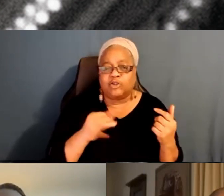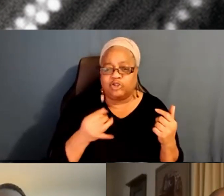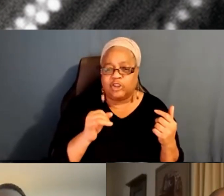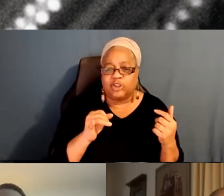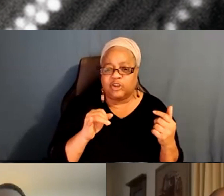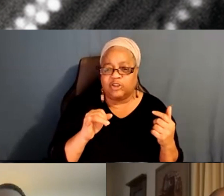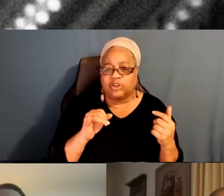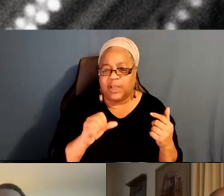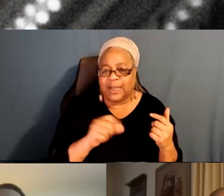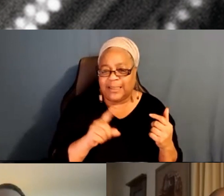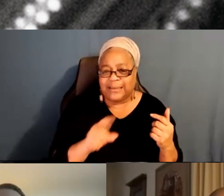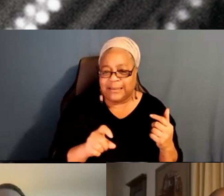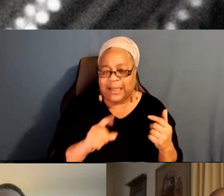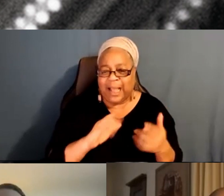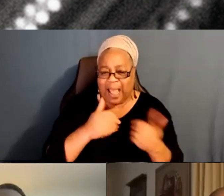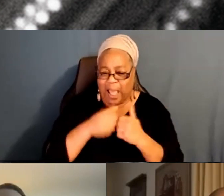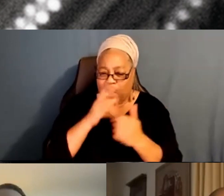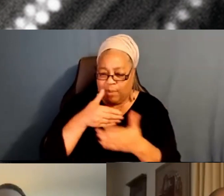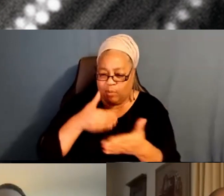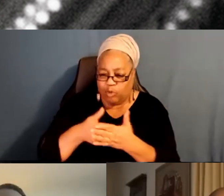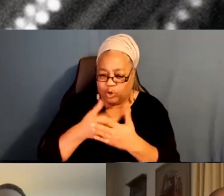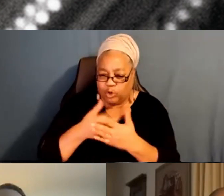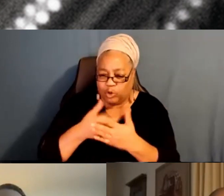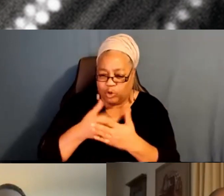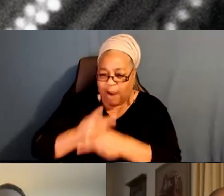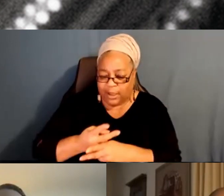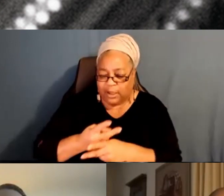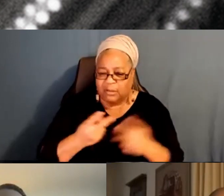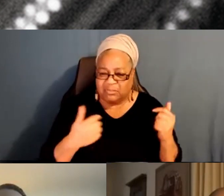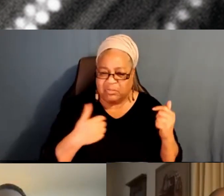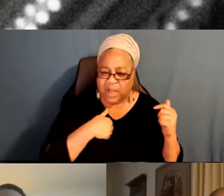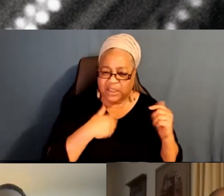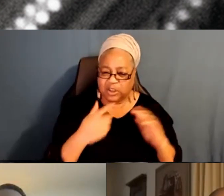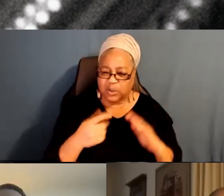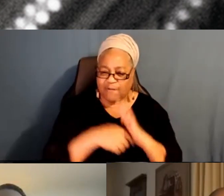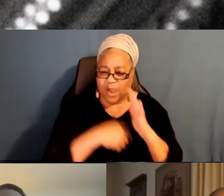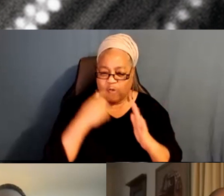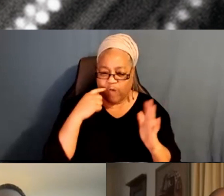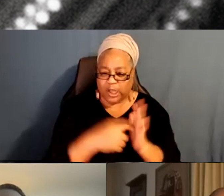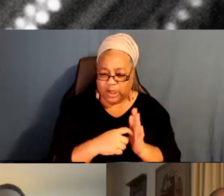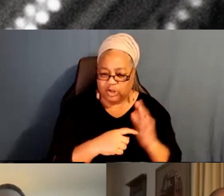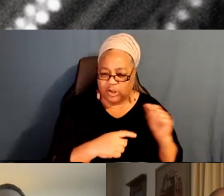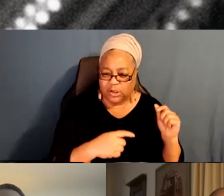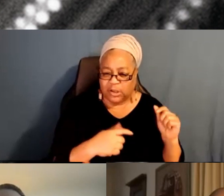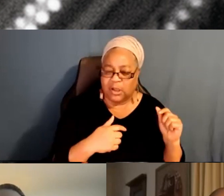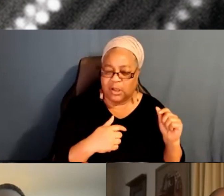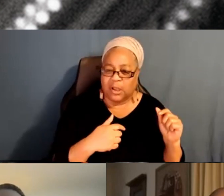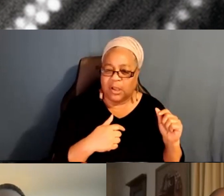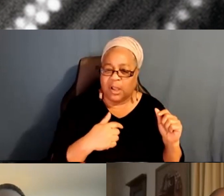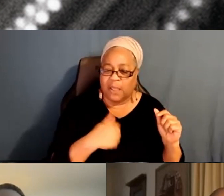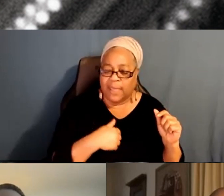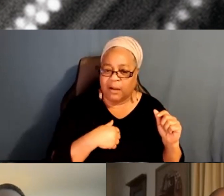am approaching precarity, there is a profound recognition that has come sort of since writing the